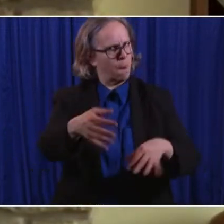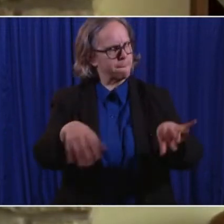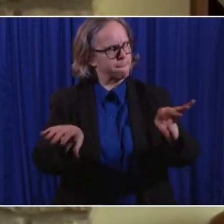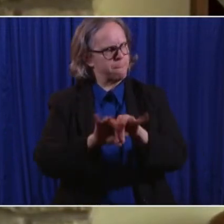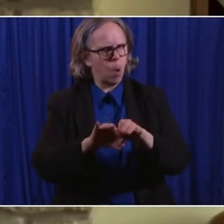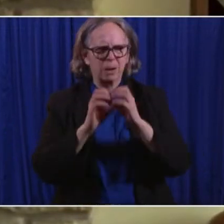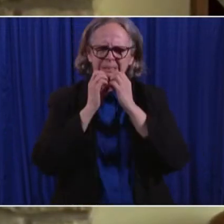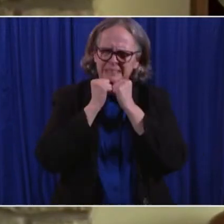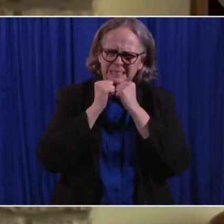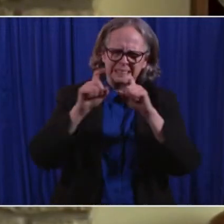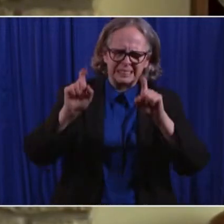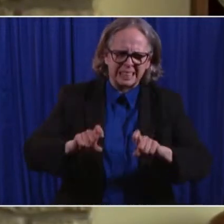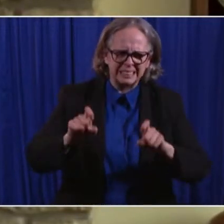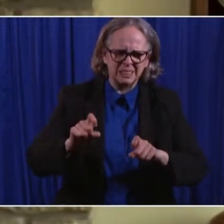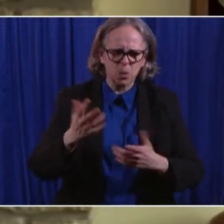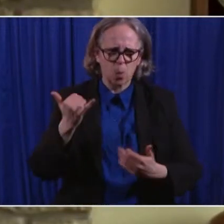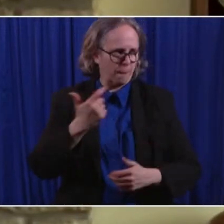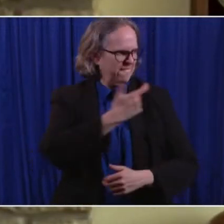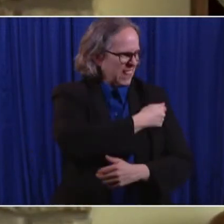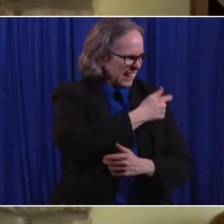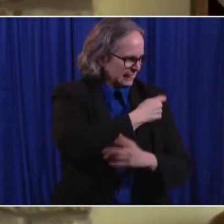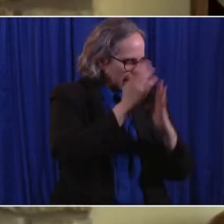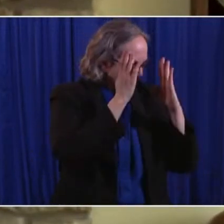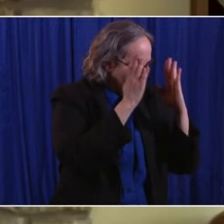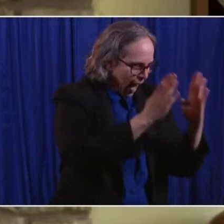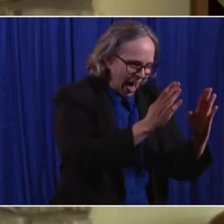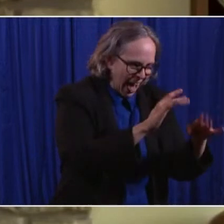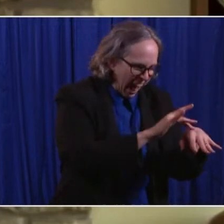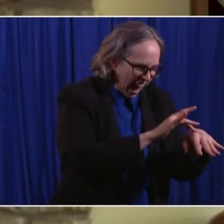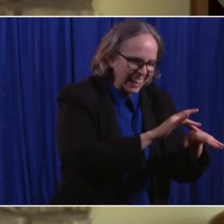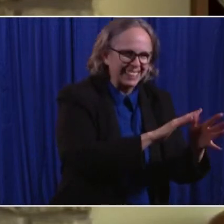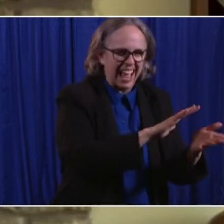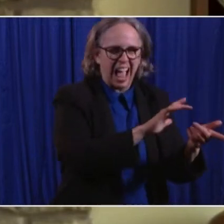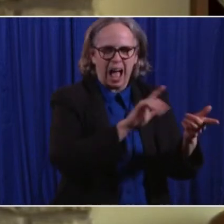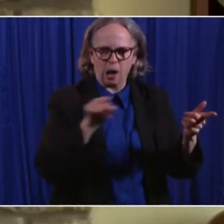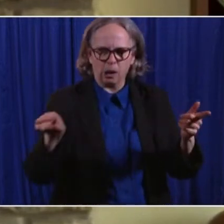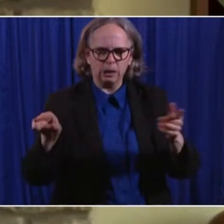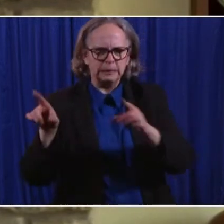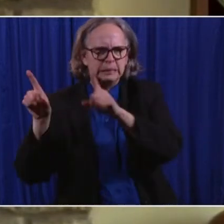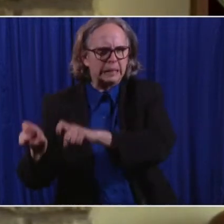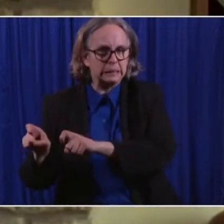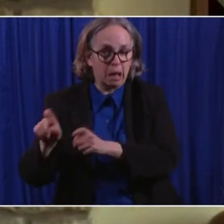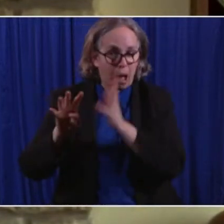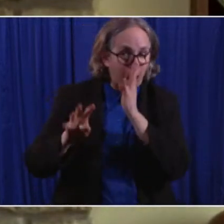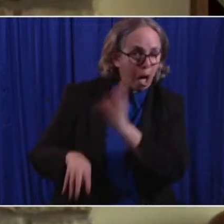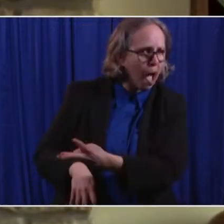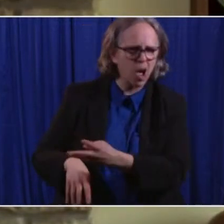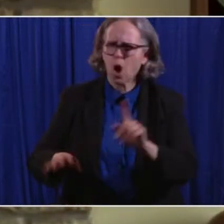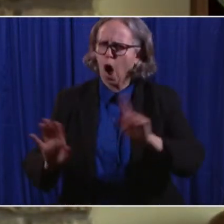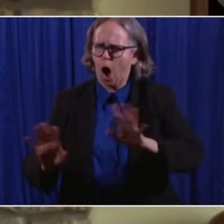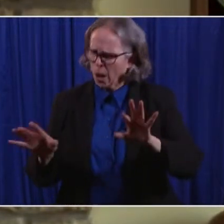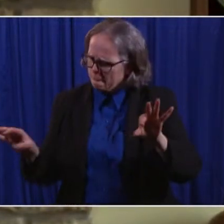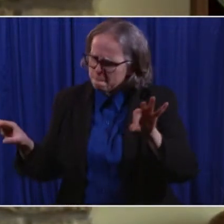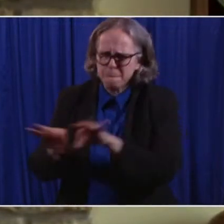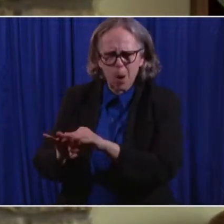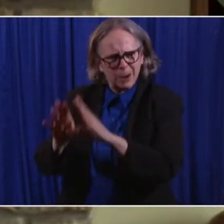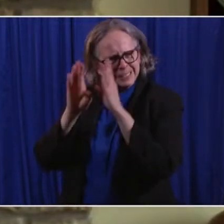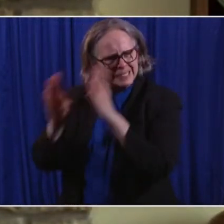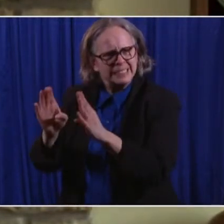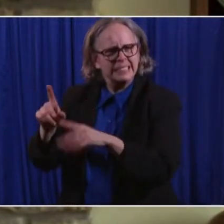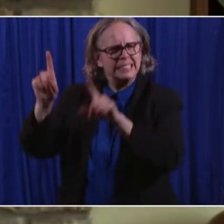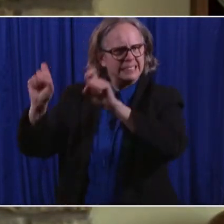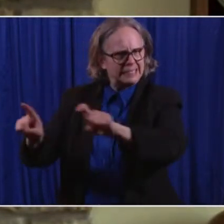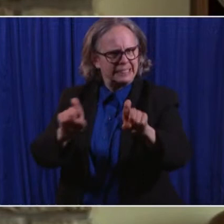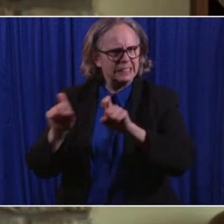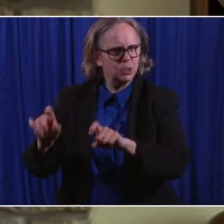all the time. We think about that as we try to get vaccinations out to Ohioans throughout the state. But the testing, as